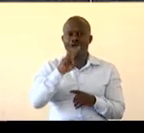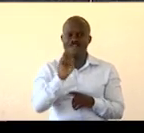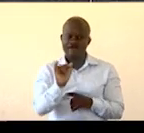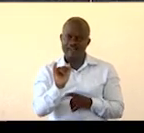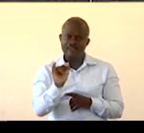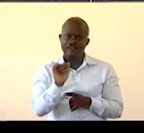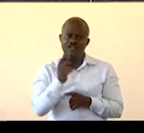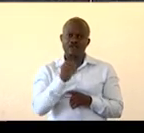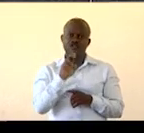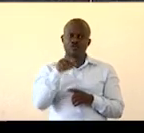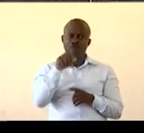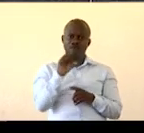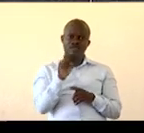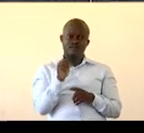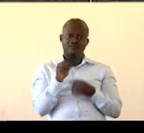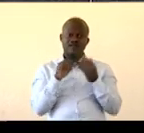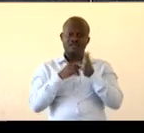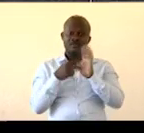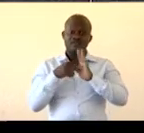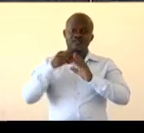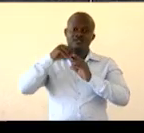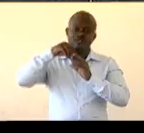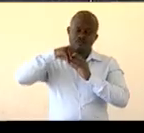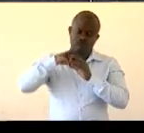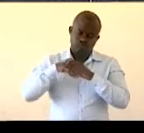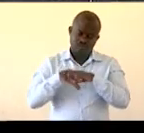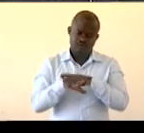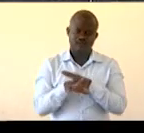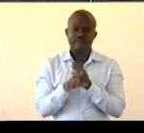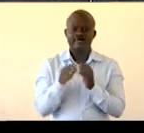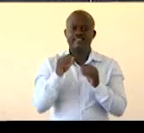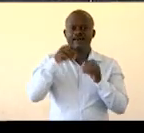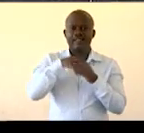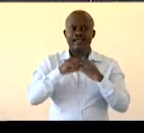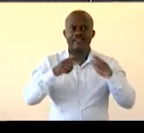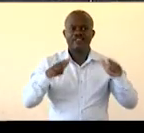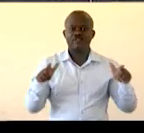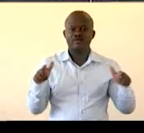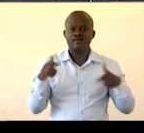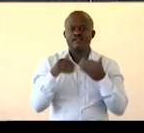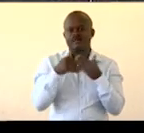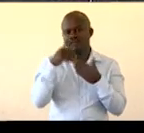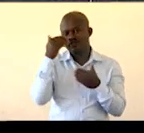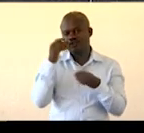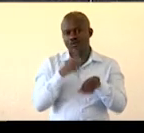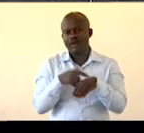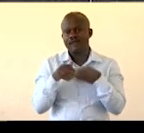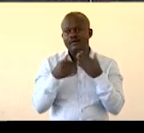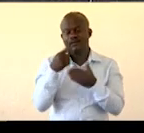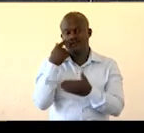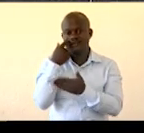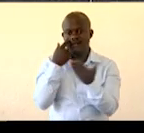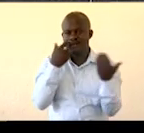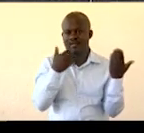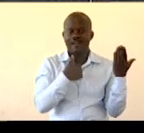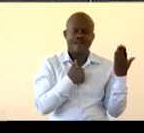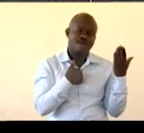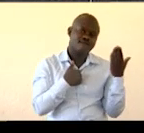meaning roots grow towards gravity in the soil. So that's why we say they have